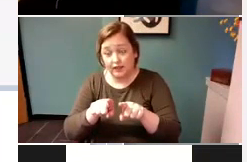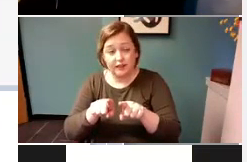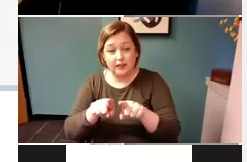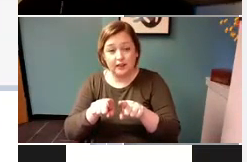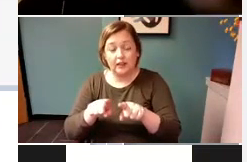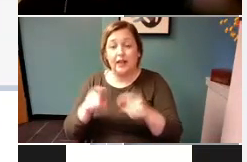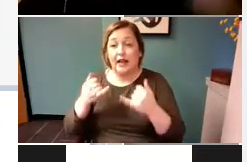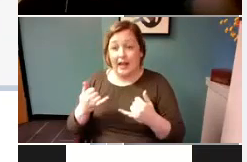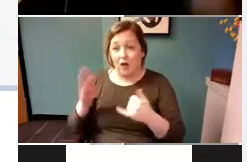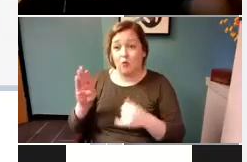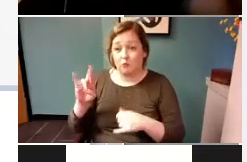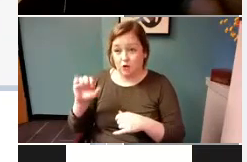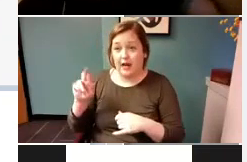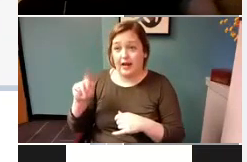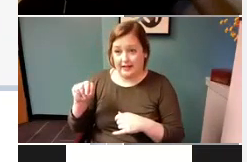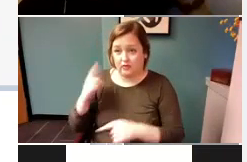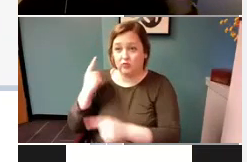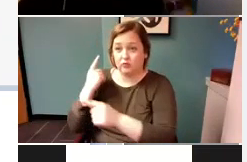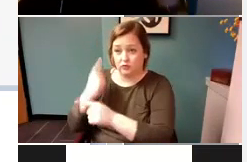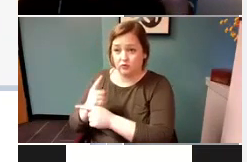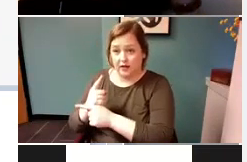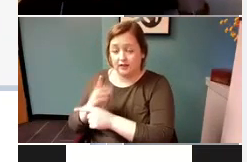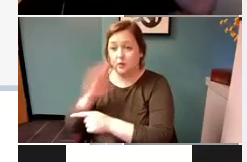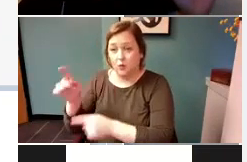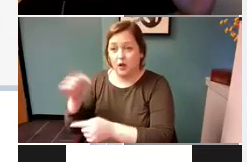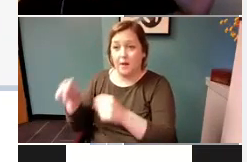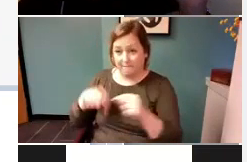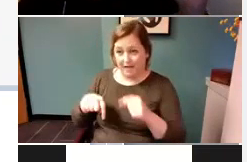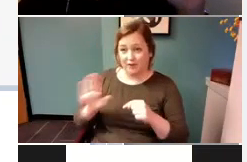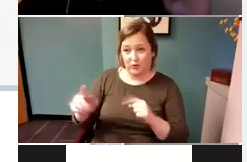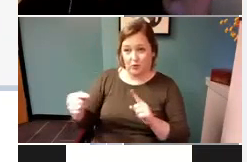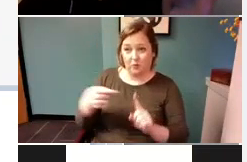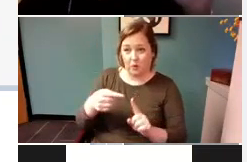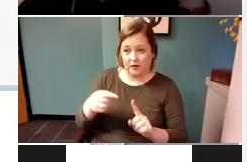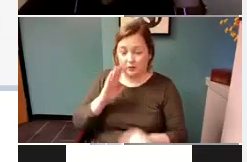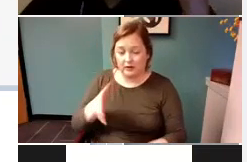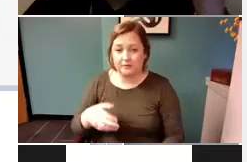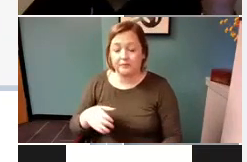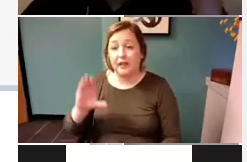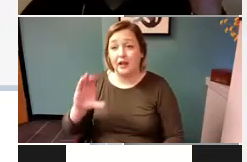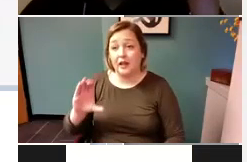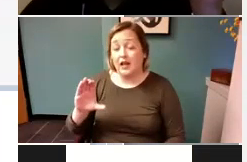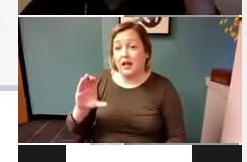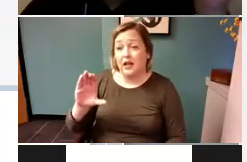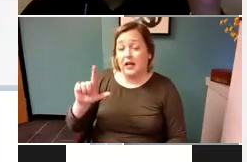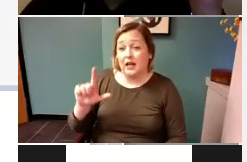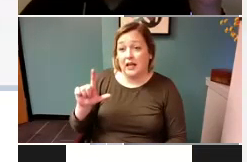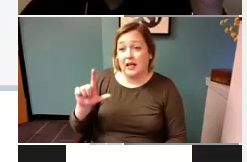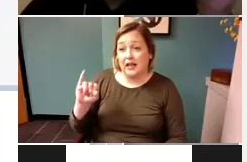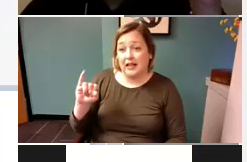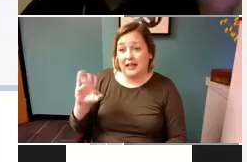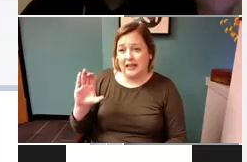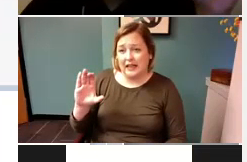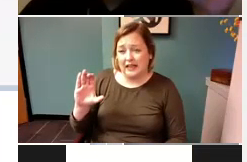Brian, you're correct. And we are going to come back to this point essentially. A click will not be not